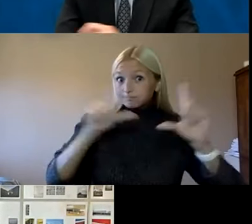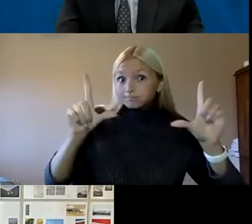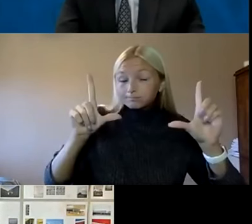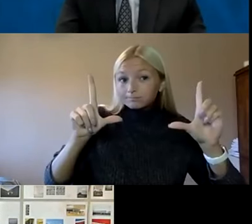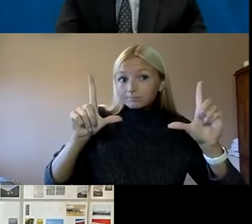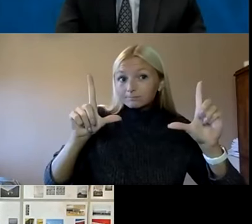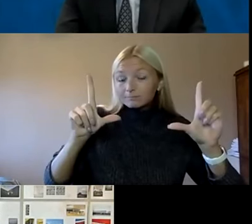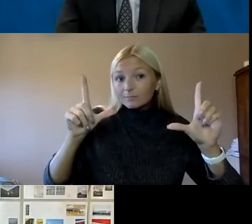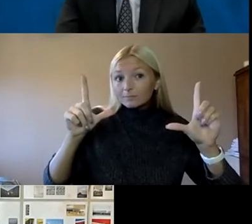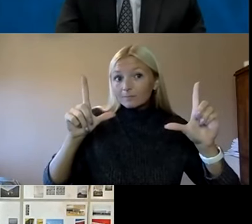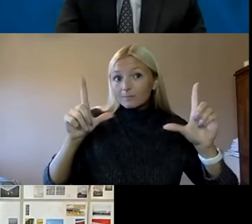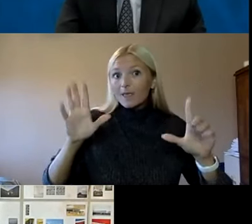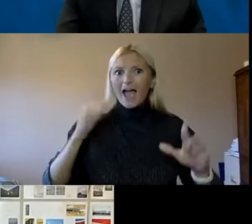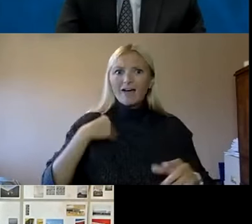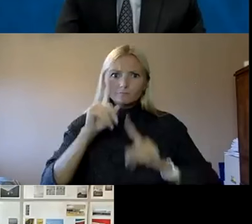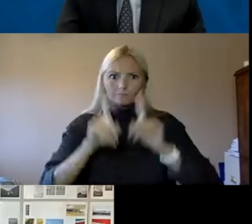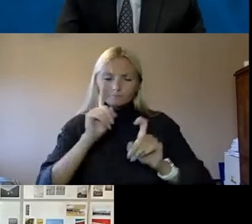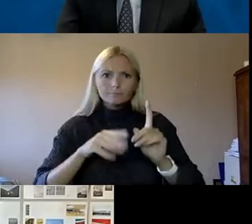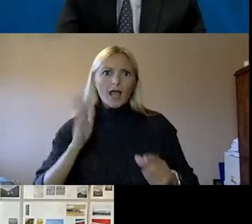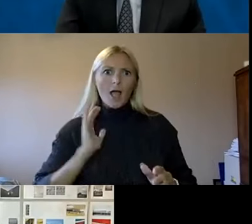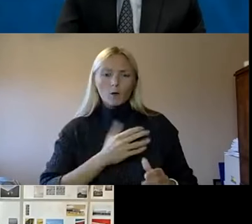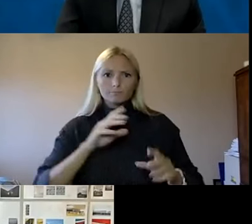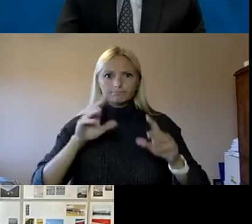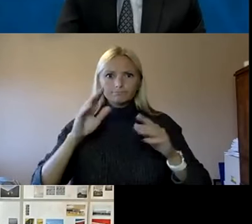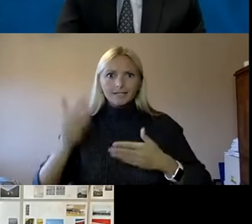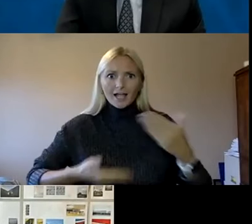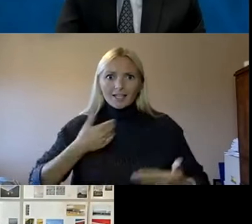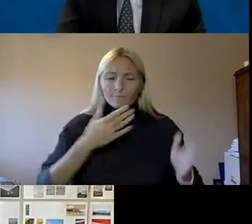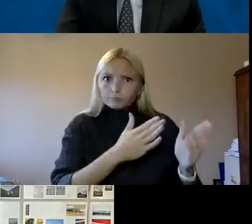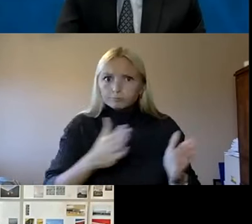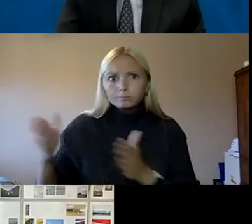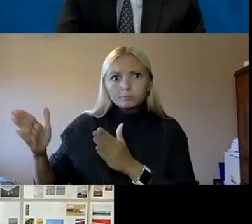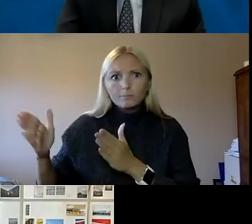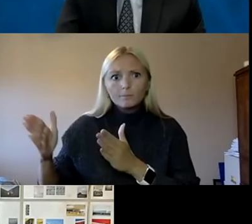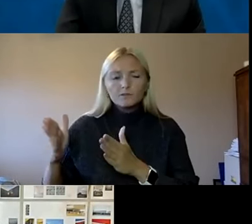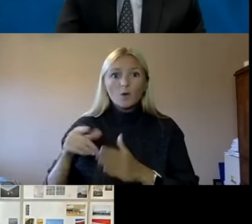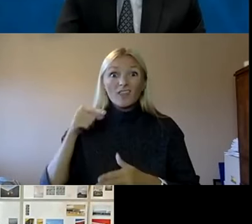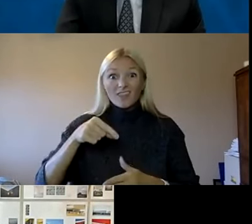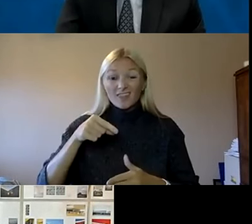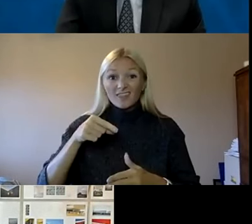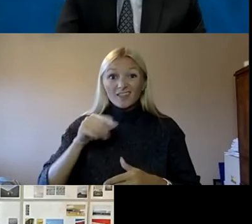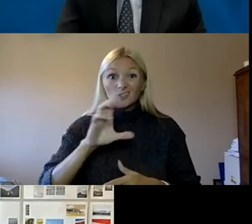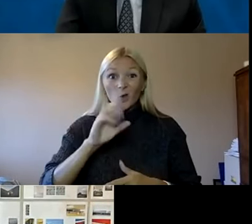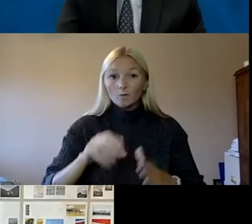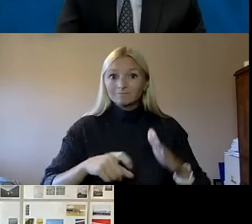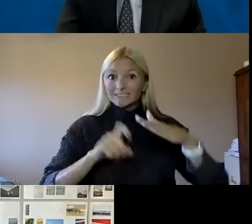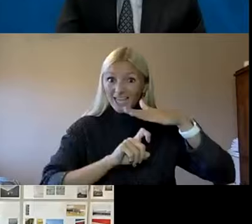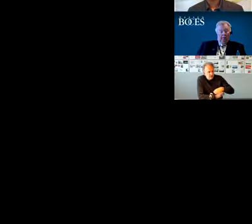Romy, have prepared. So please scan this code. I'm going to share it right now.